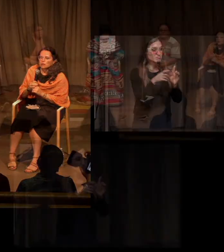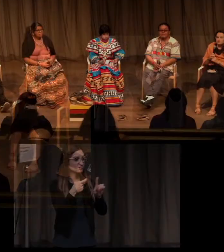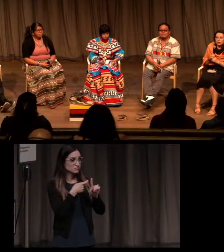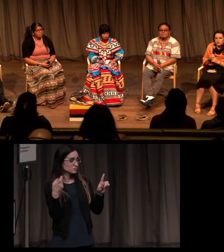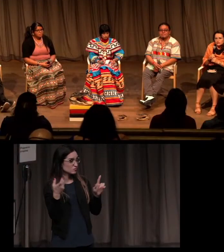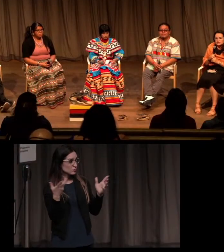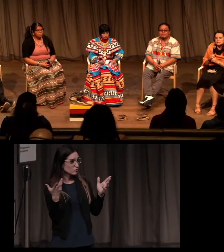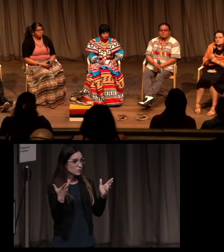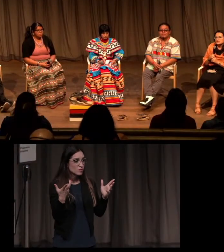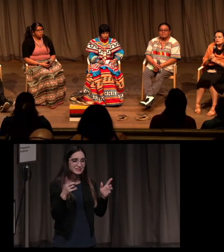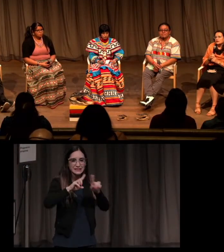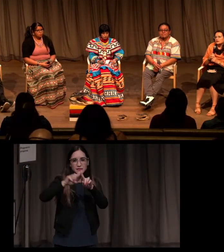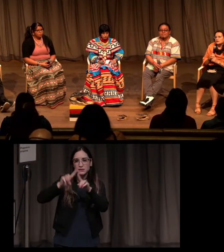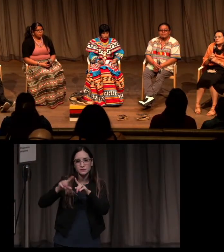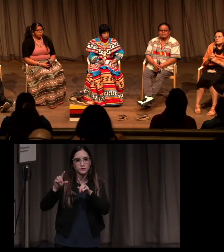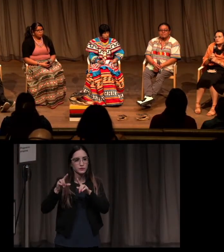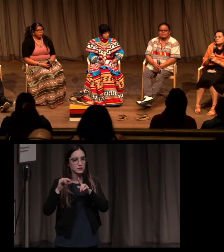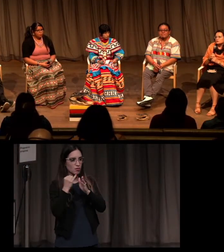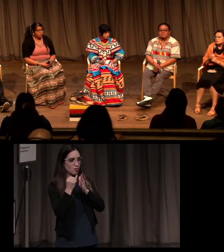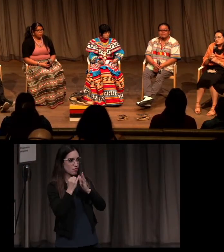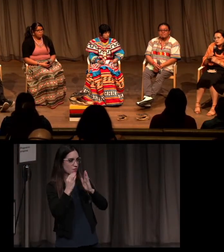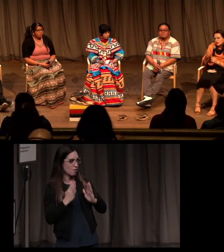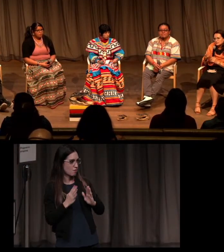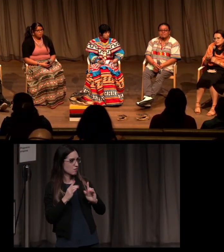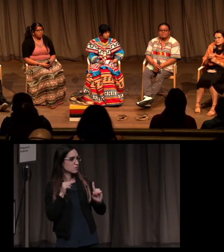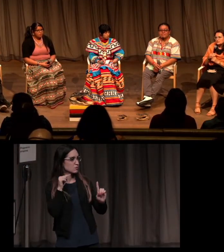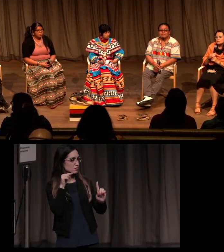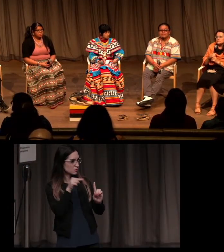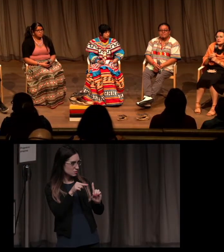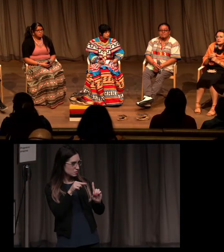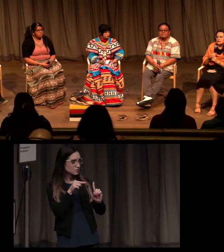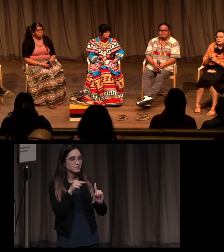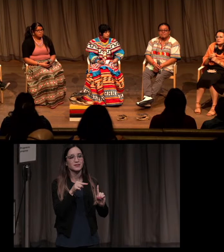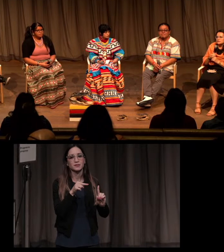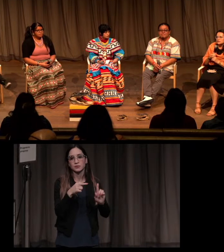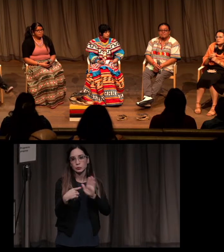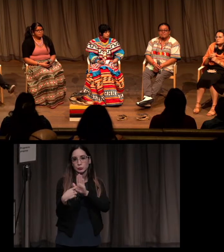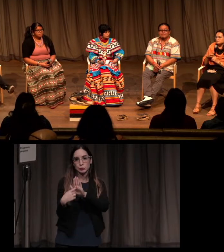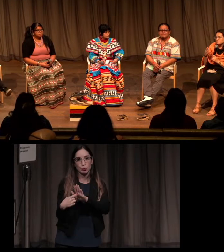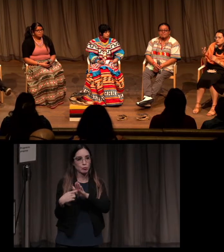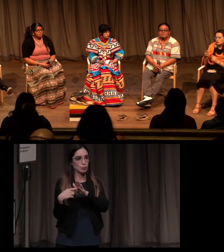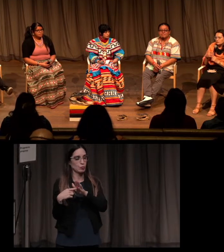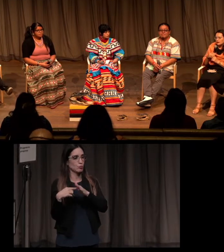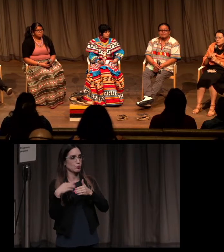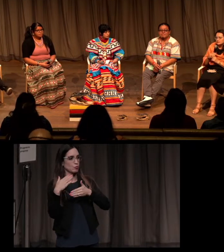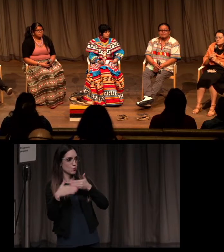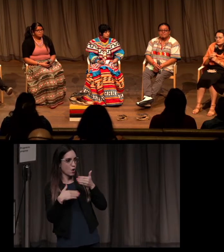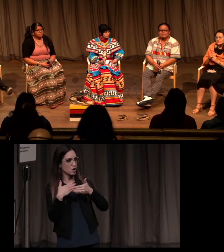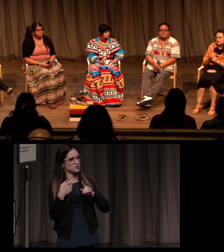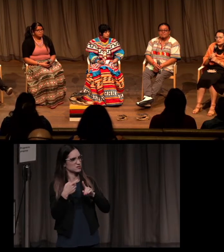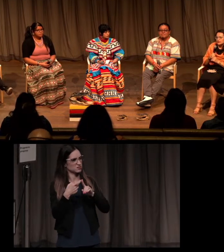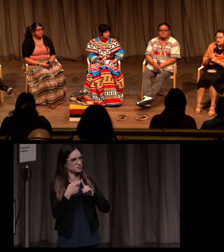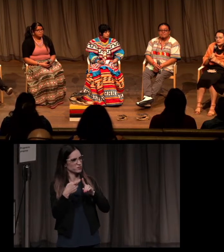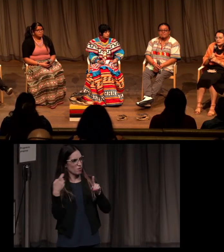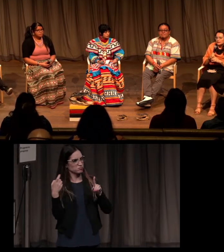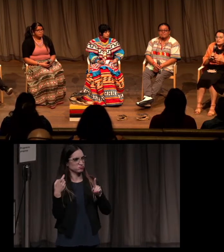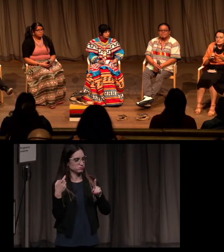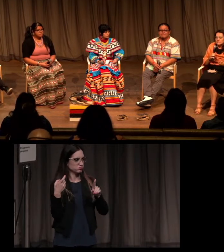of artists, also the process, and some artifacts